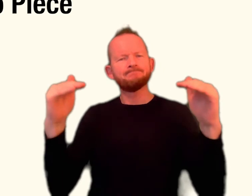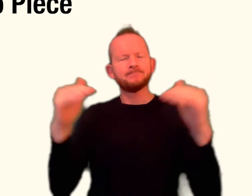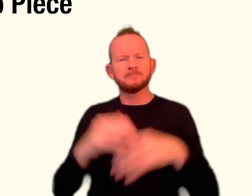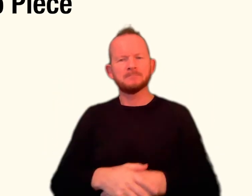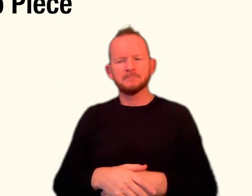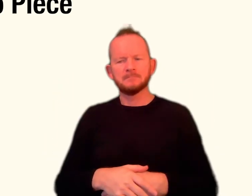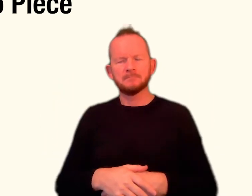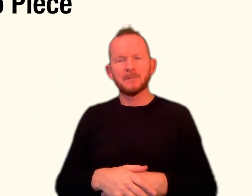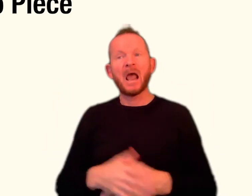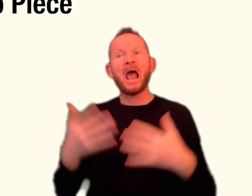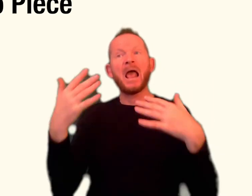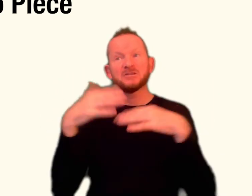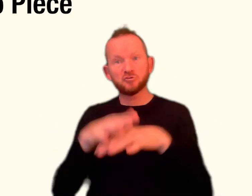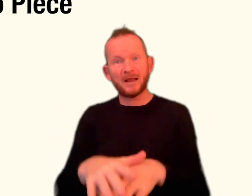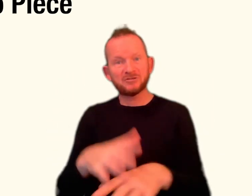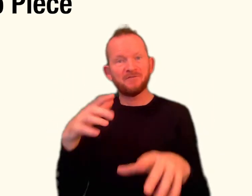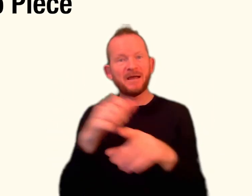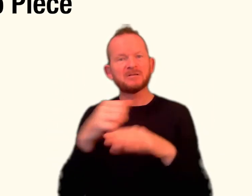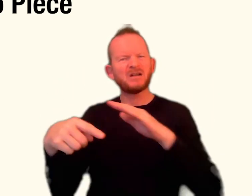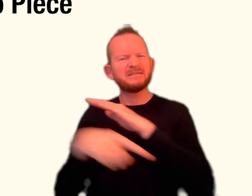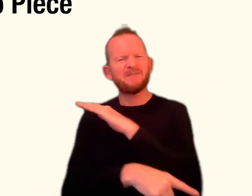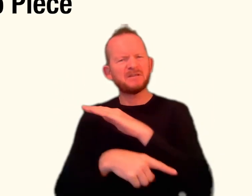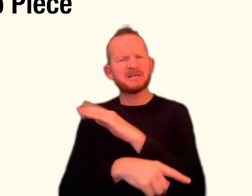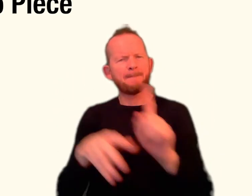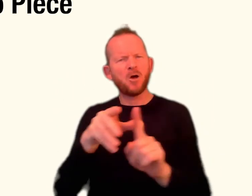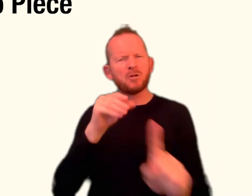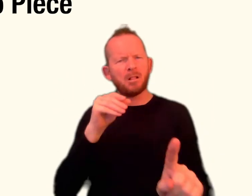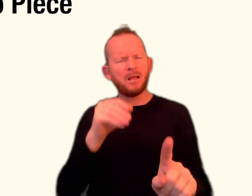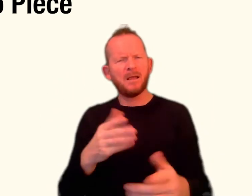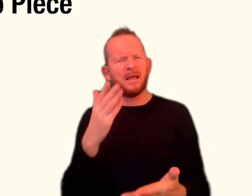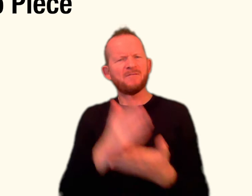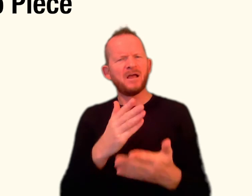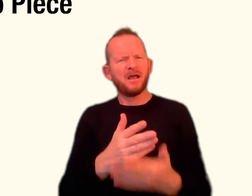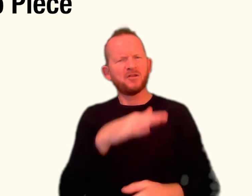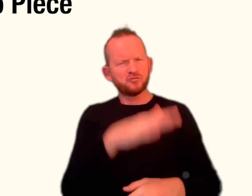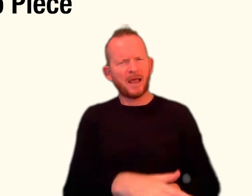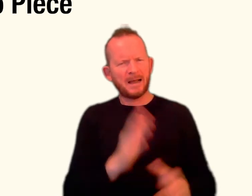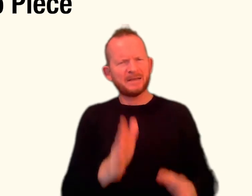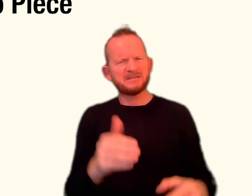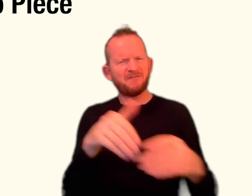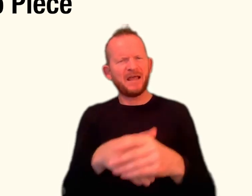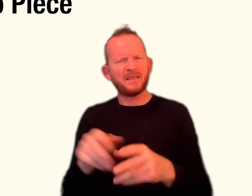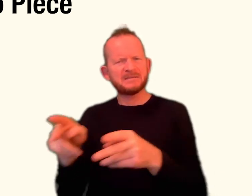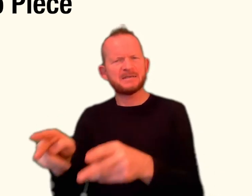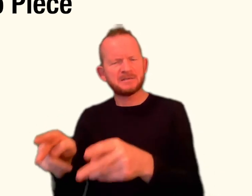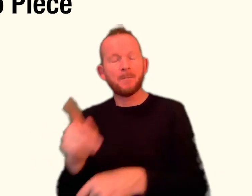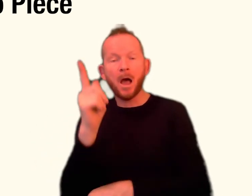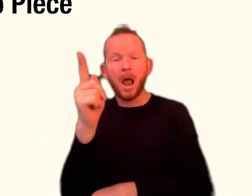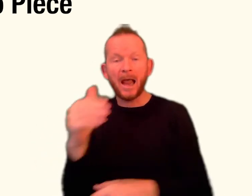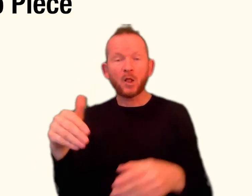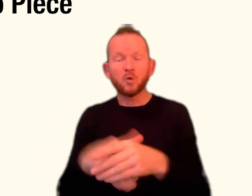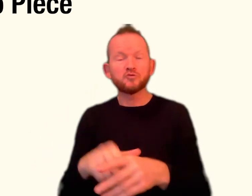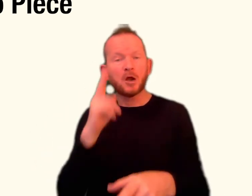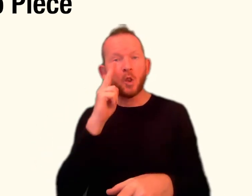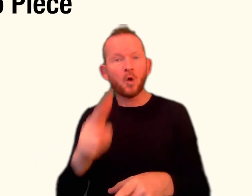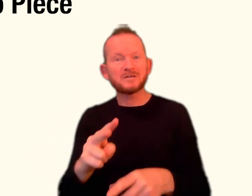Integration is founded on the deficit model, with emphasis placed upon the child to change to fit the system, whereas inclusion looks systemically for